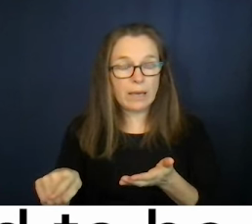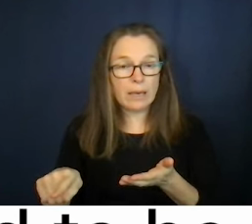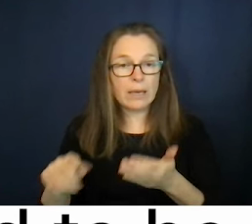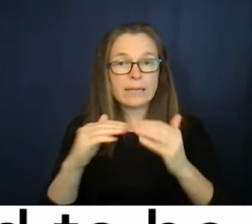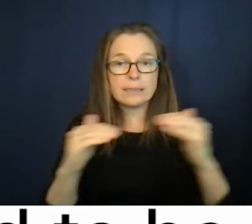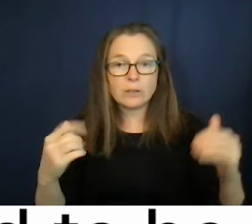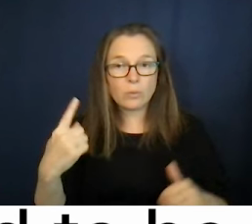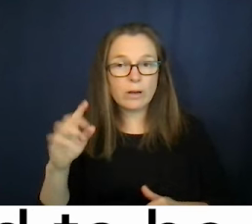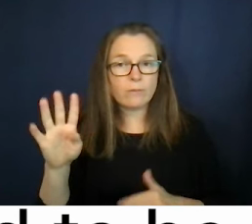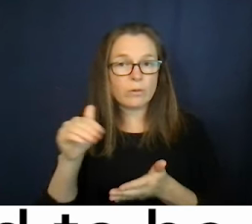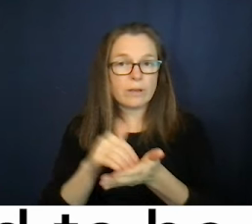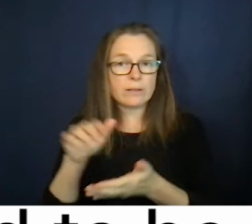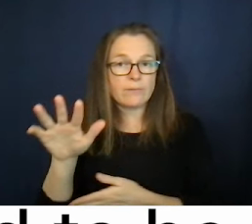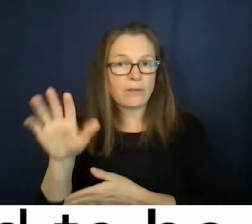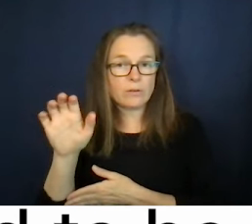Tier 1,